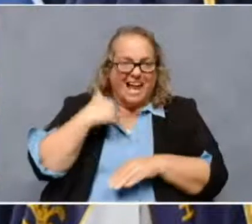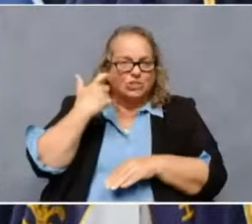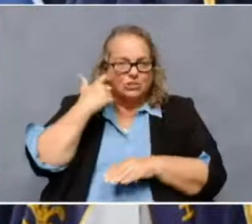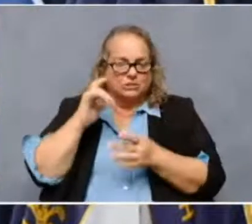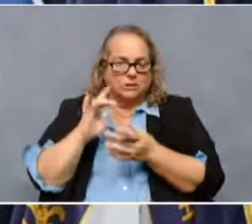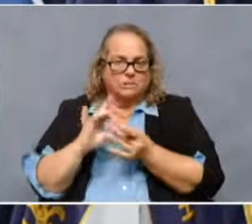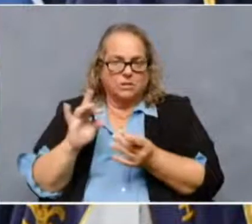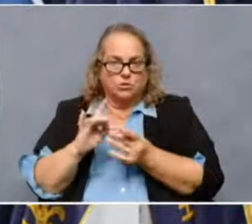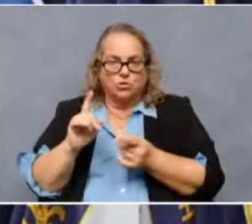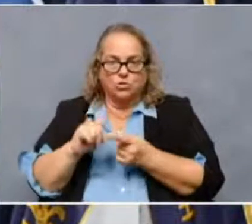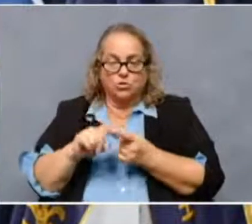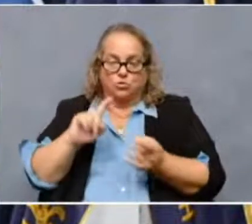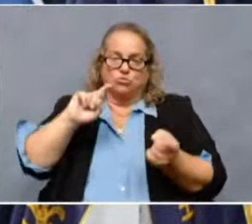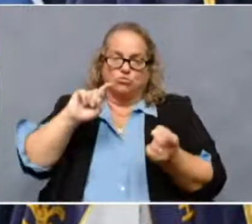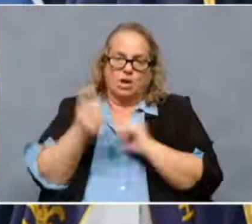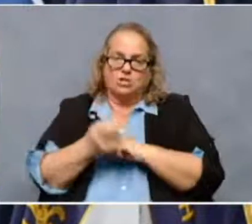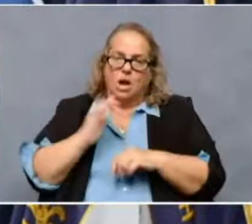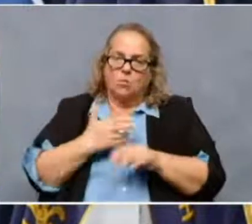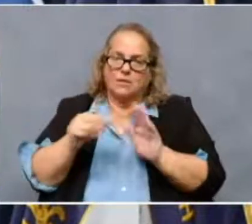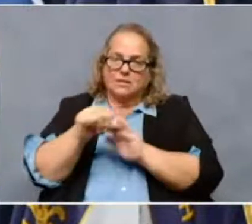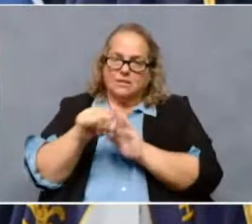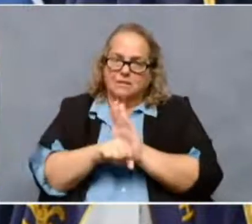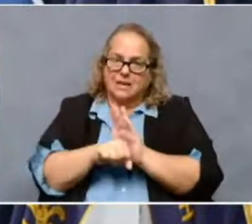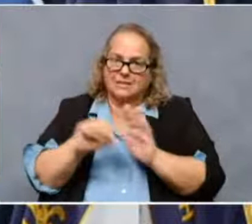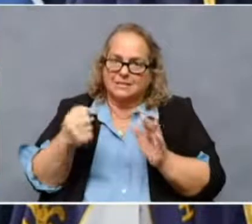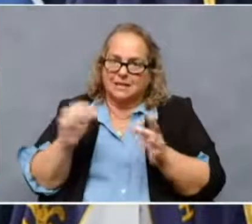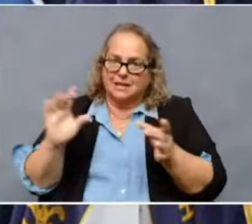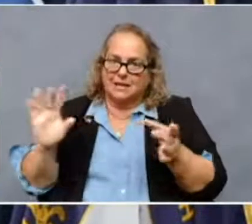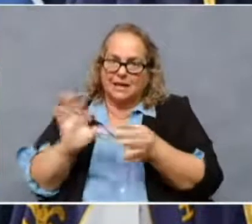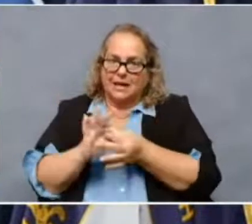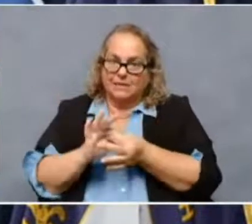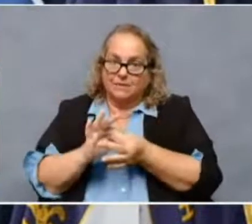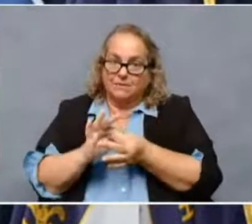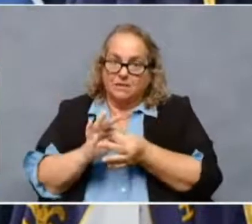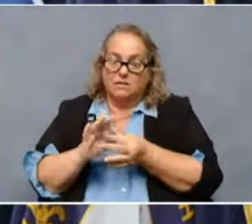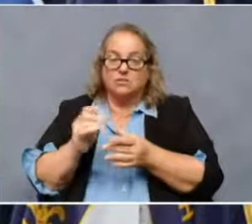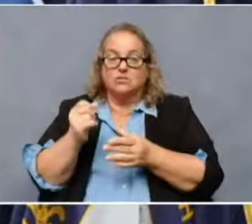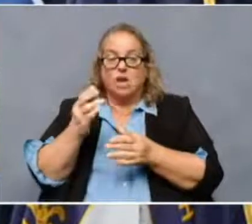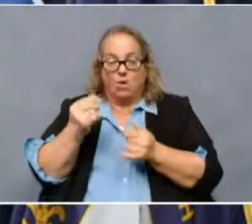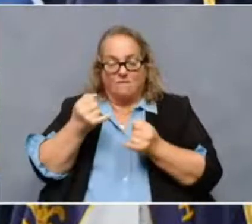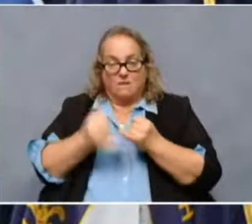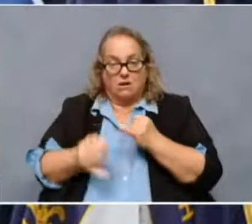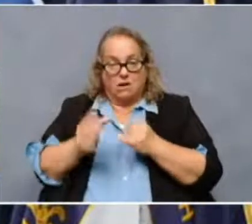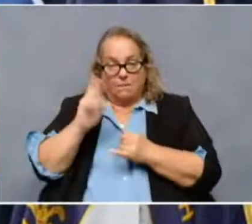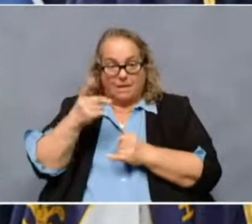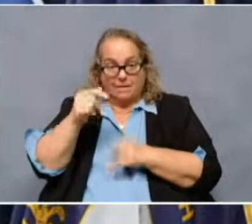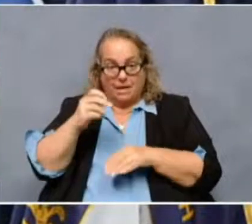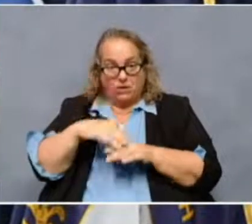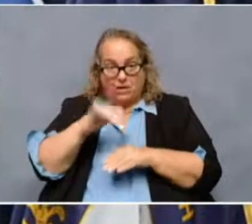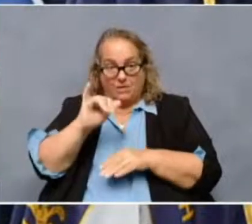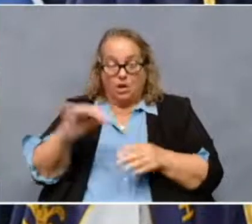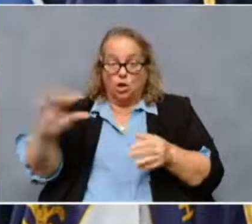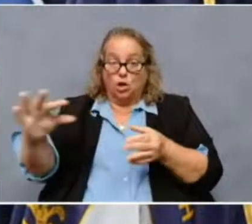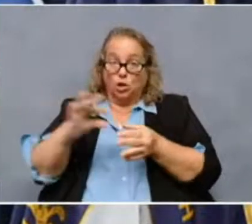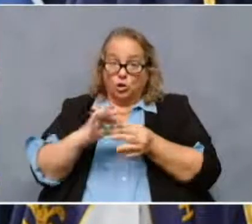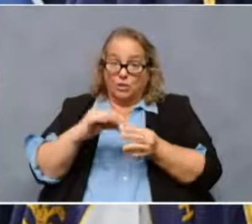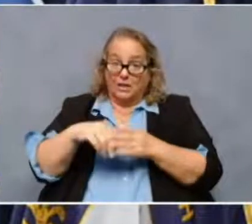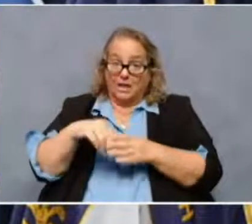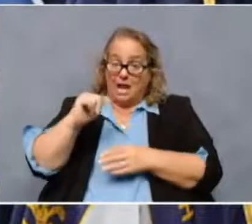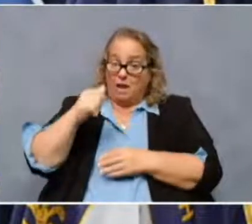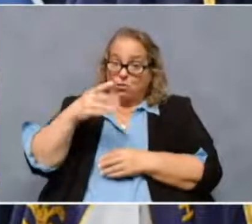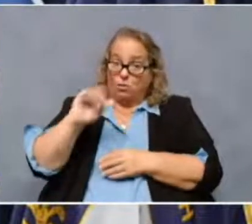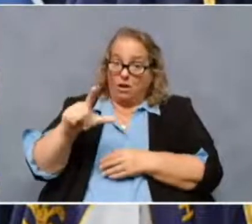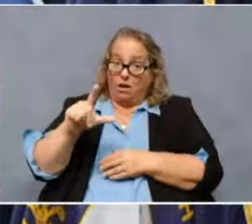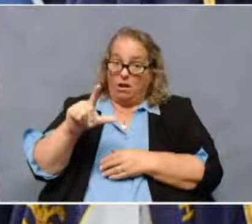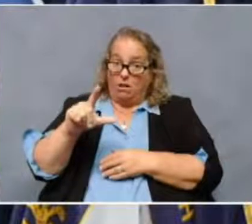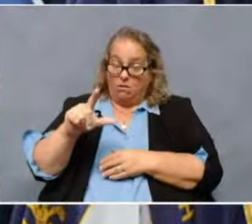revolutionize our state's connectivity. And so there's a final update on this subject. Included in the April bipartisan agreement